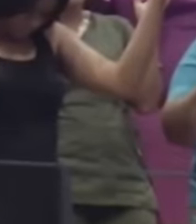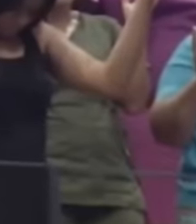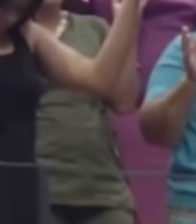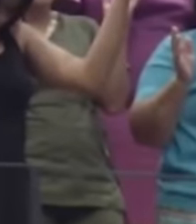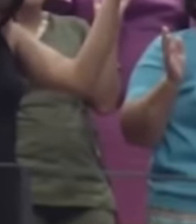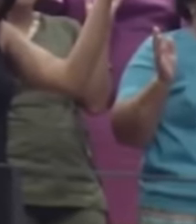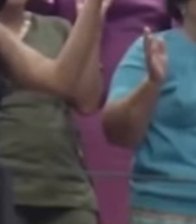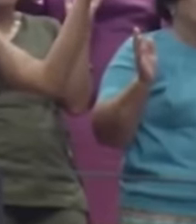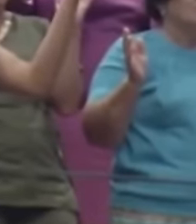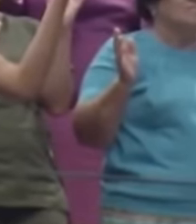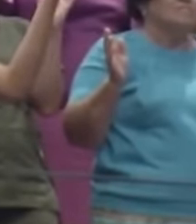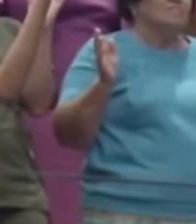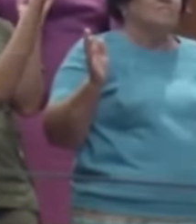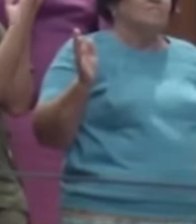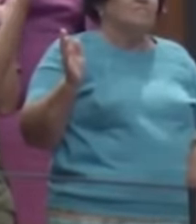conformed to your image.